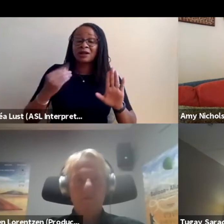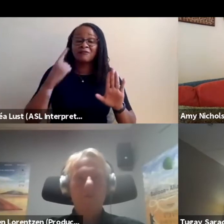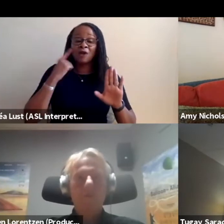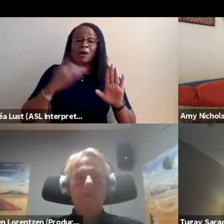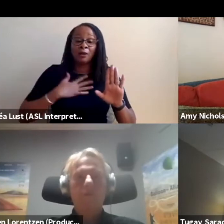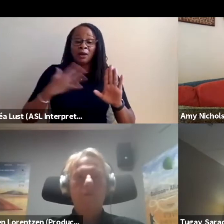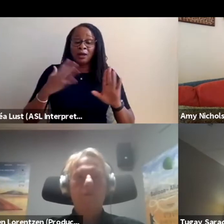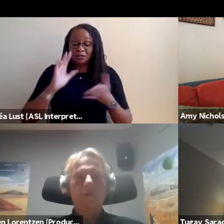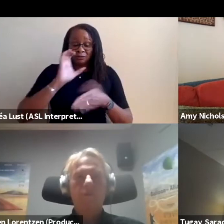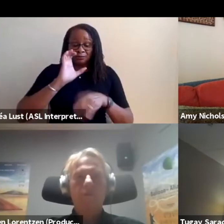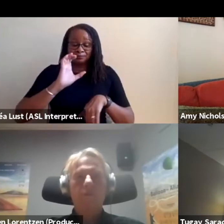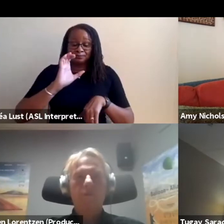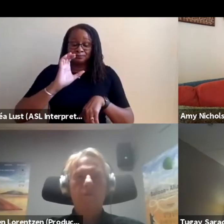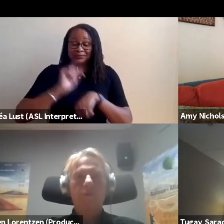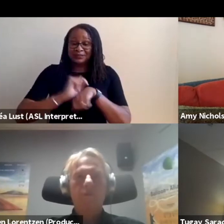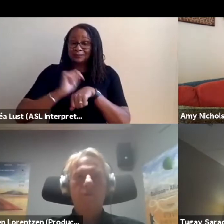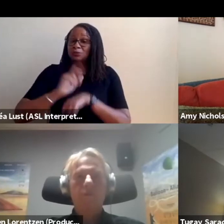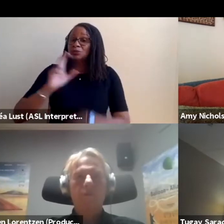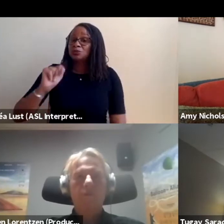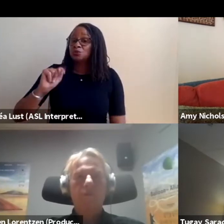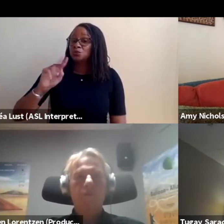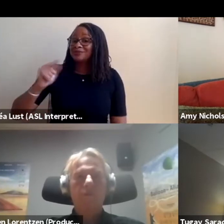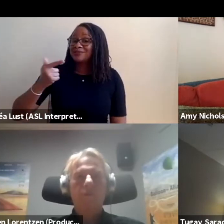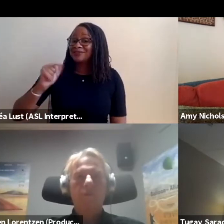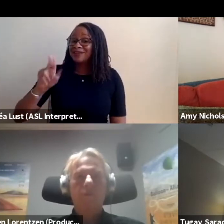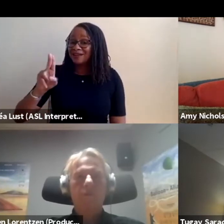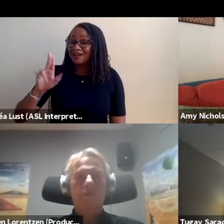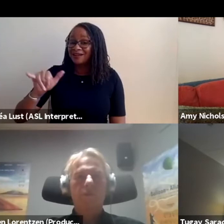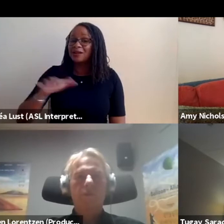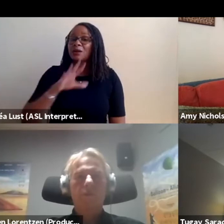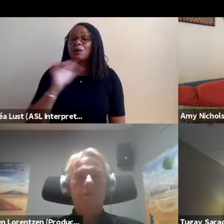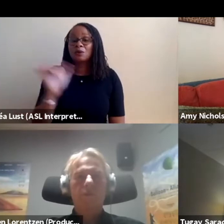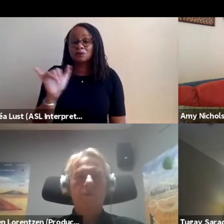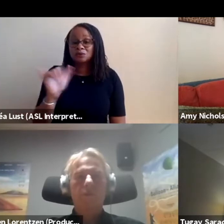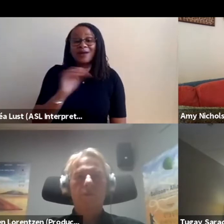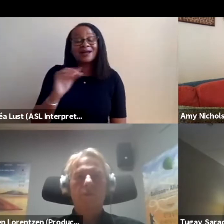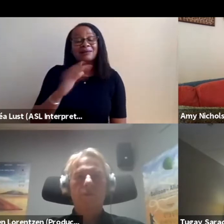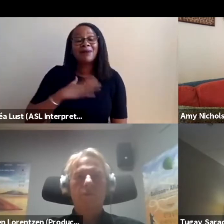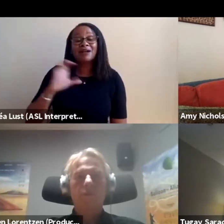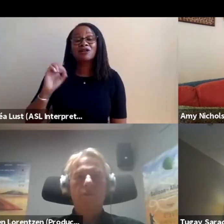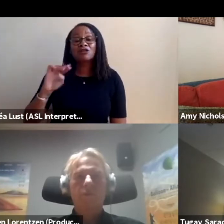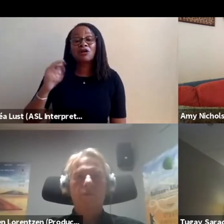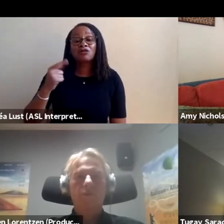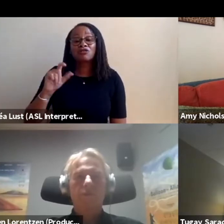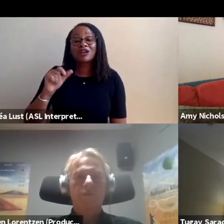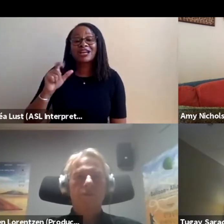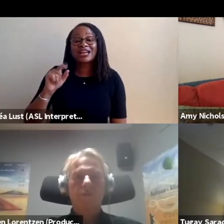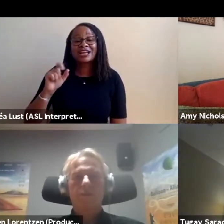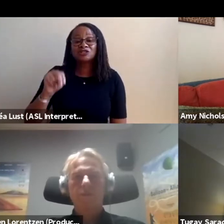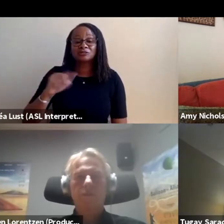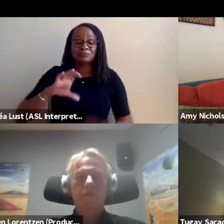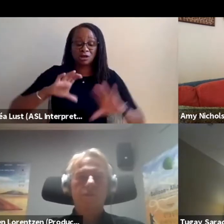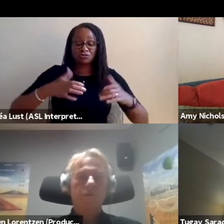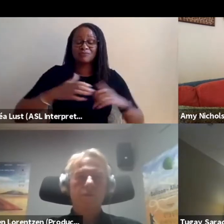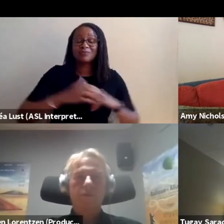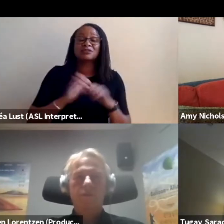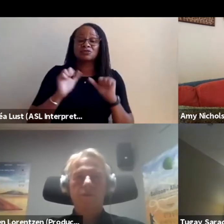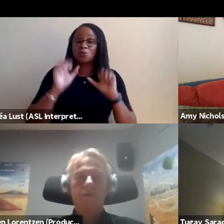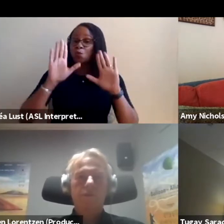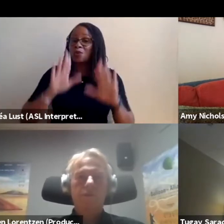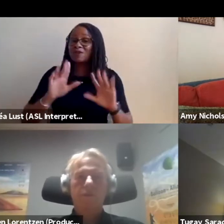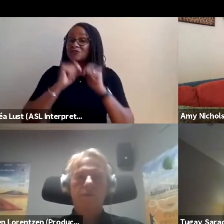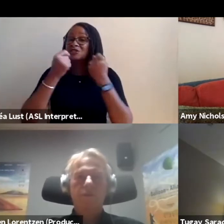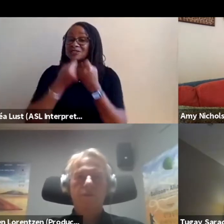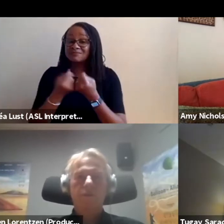for Tugay as well. I guess he will say that himself, that there was a great team which